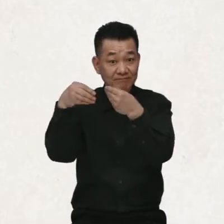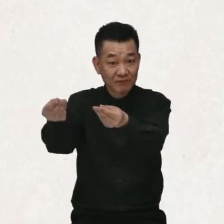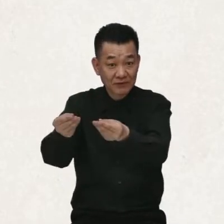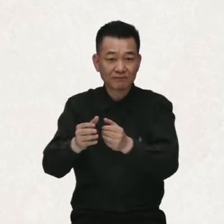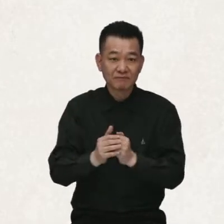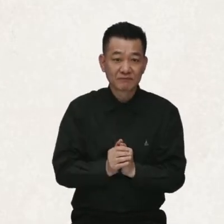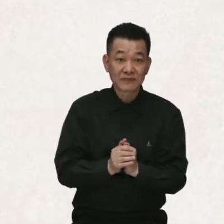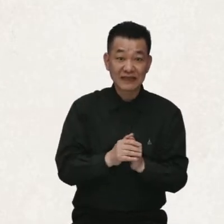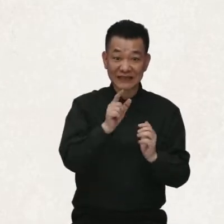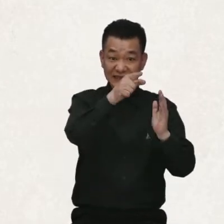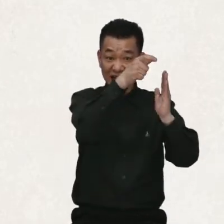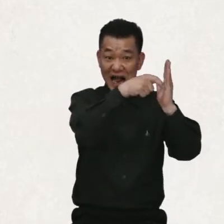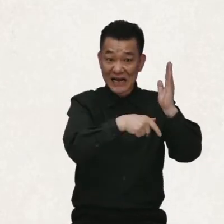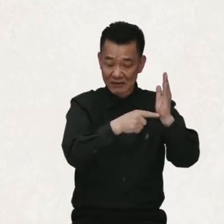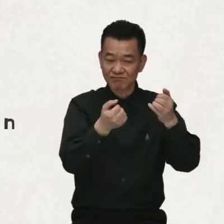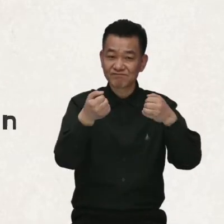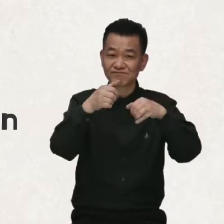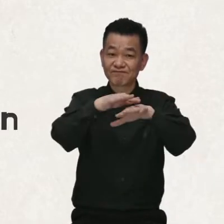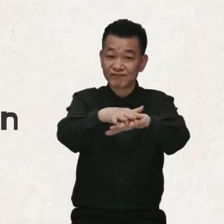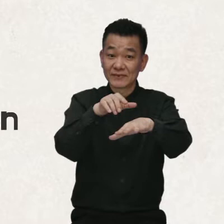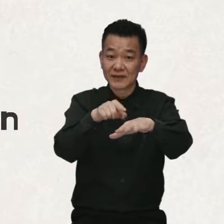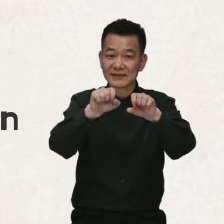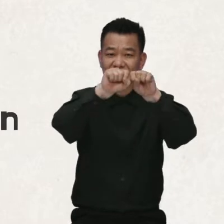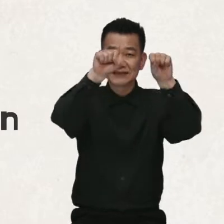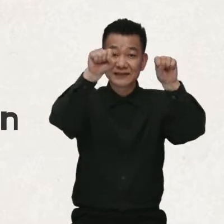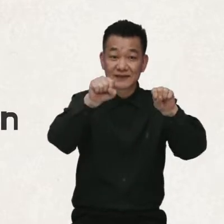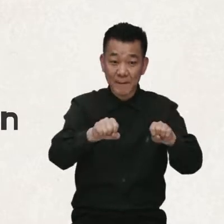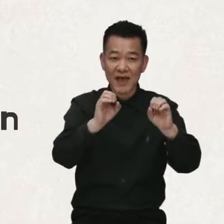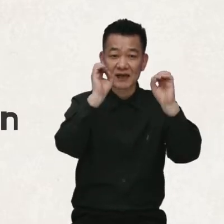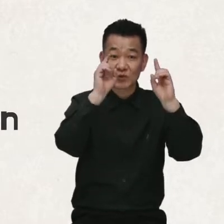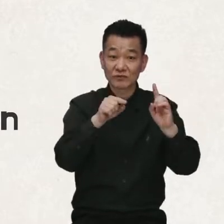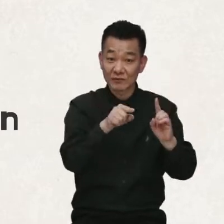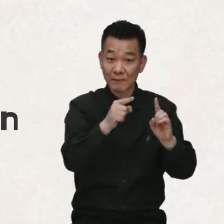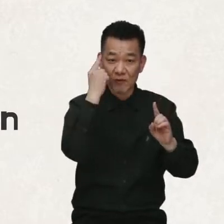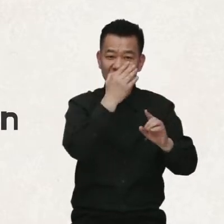This article is meaningful in that it encourages equal social